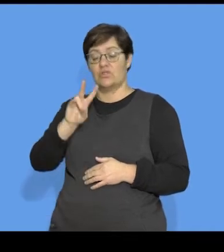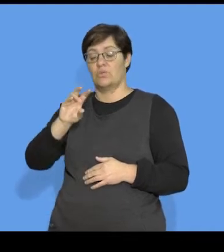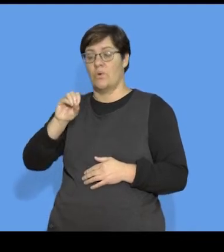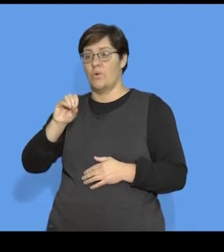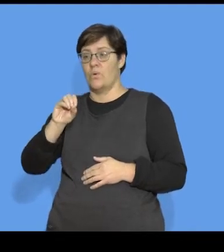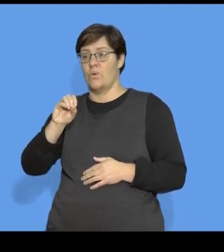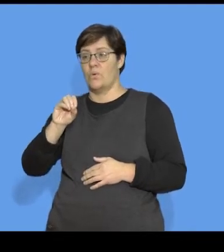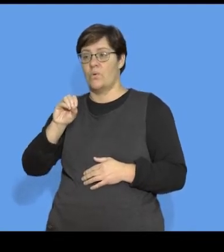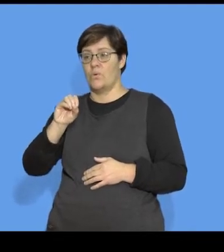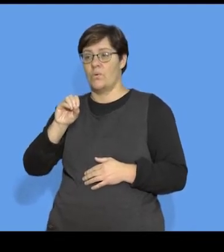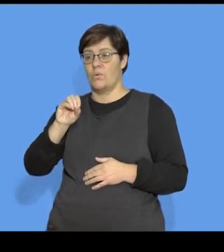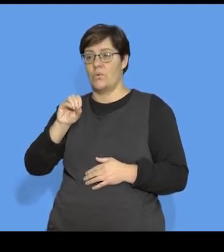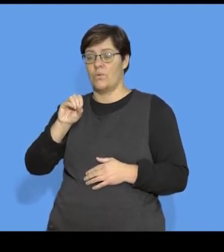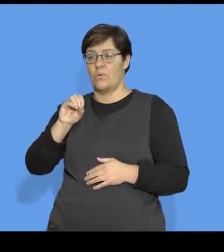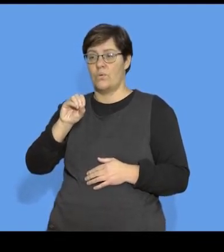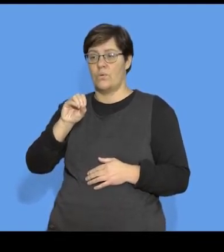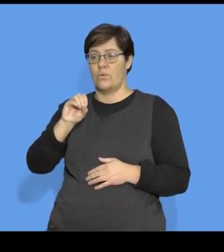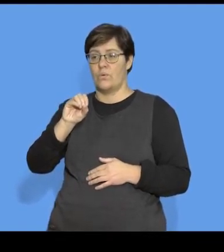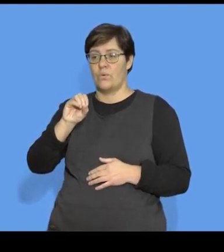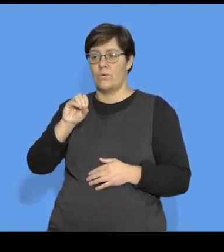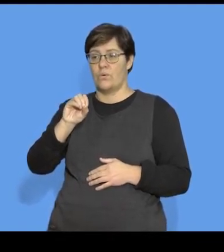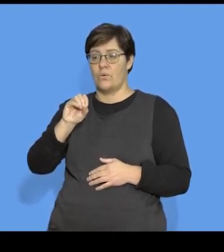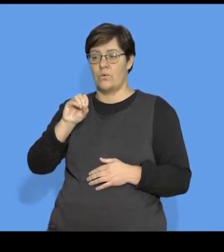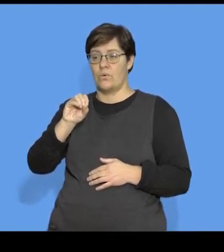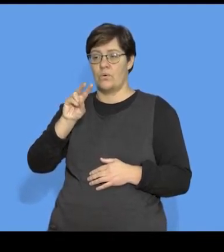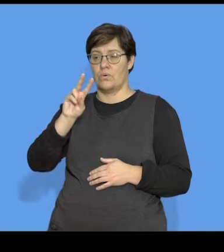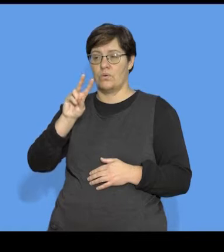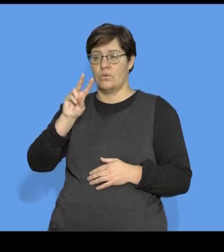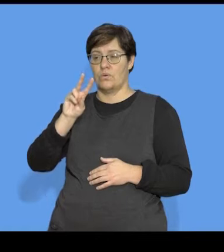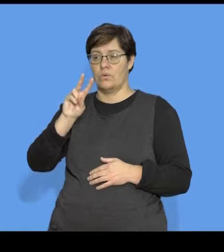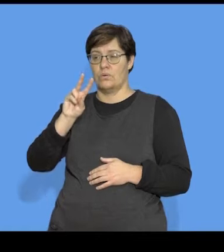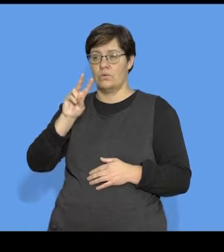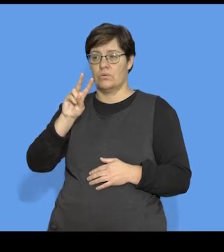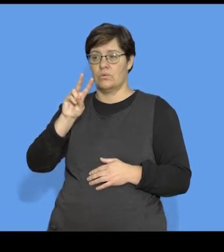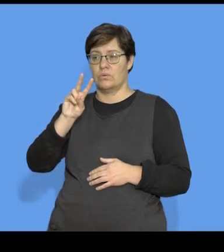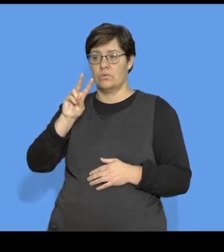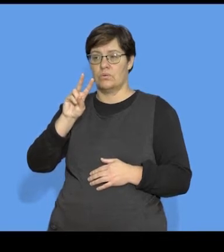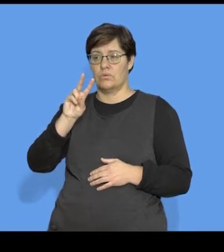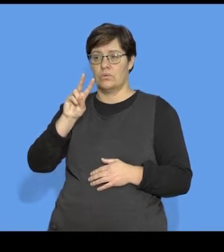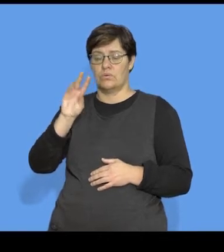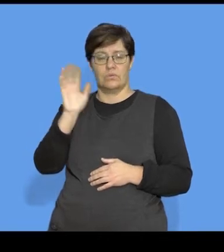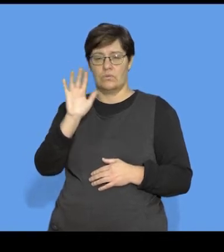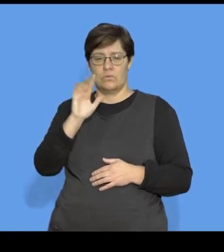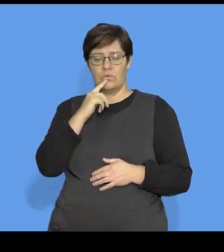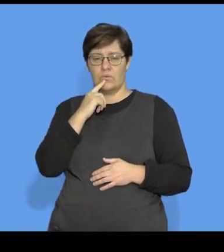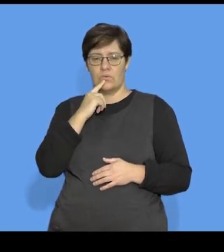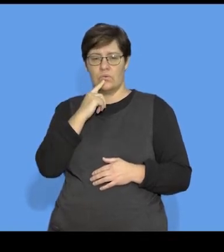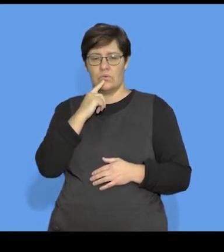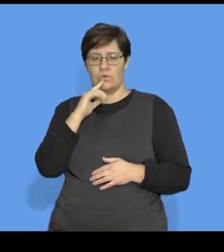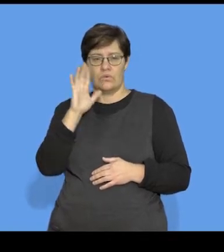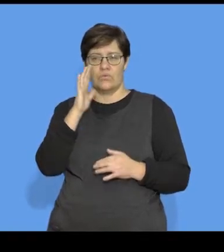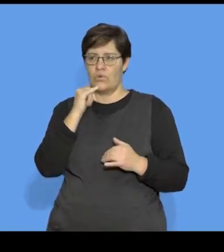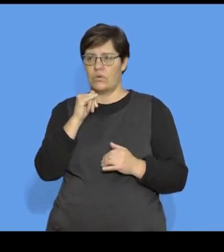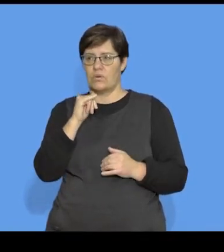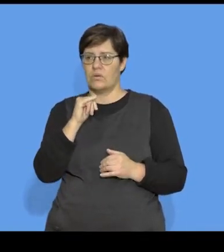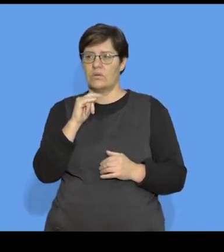2019 and ends on the 28th of February 20, have